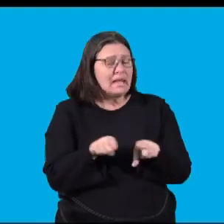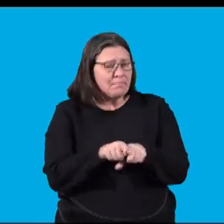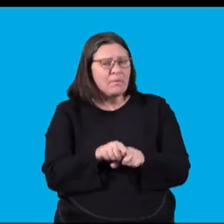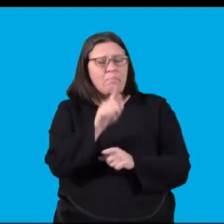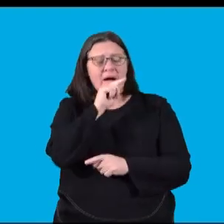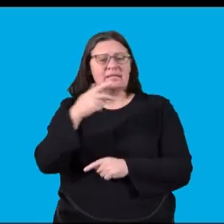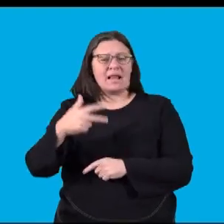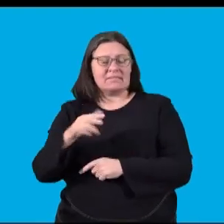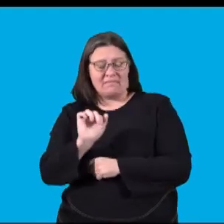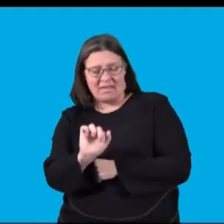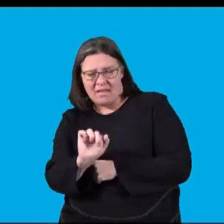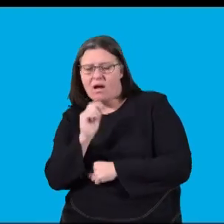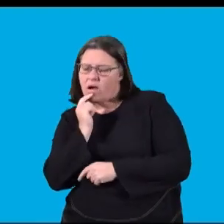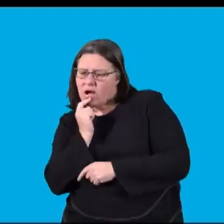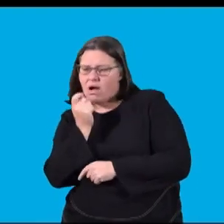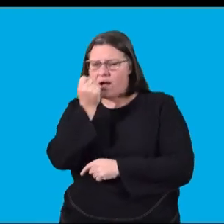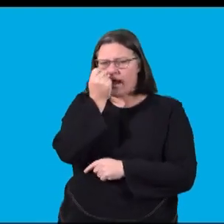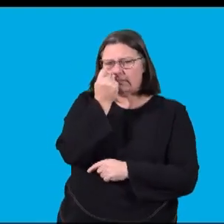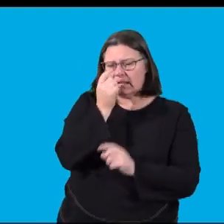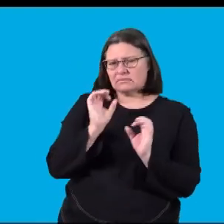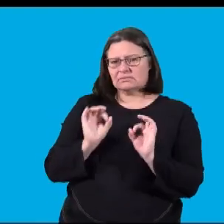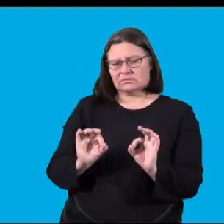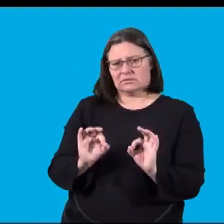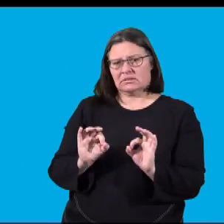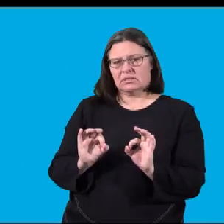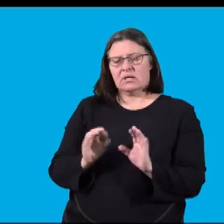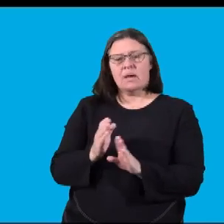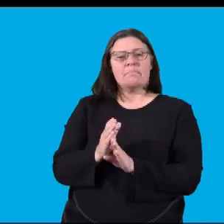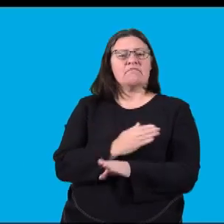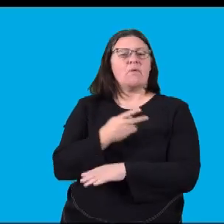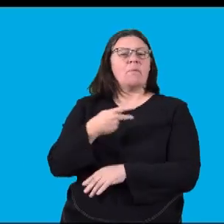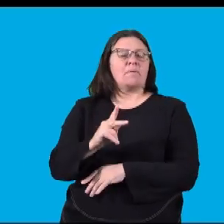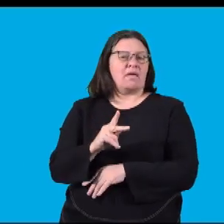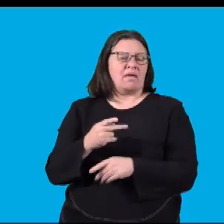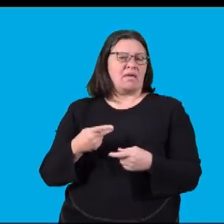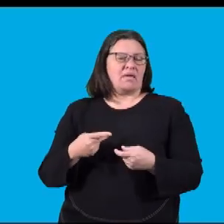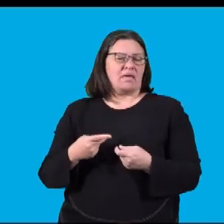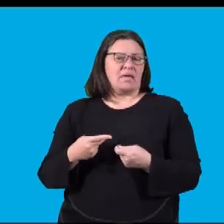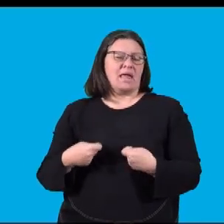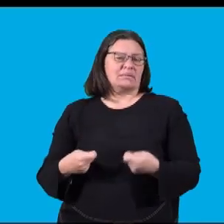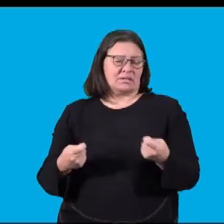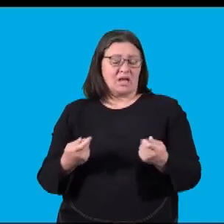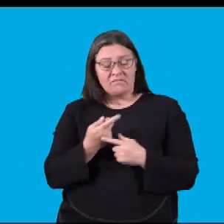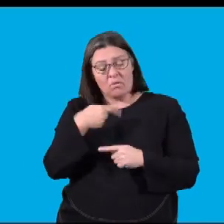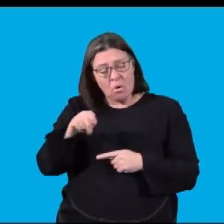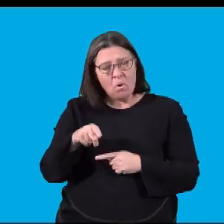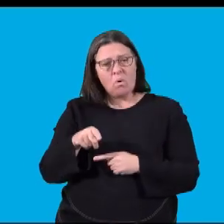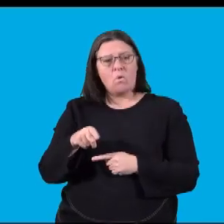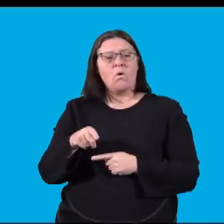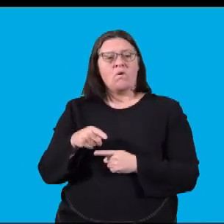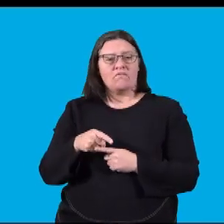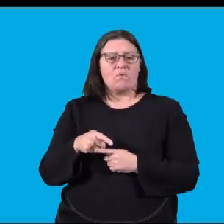and you should also be able to classify or understand what is a prepaid expense when you go to the statement